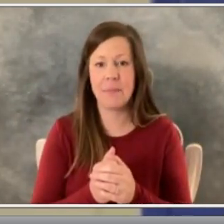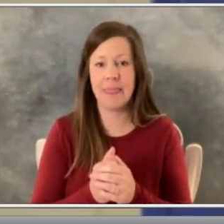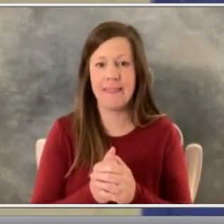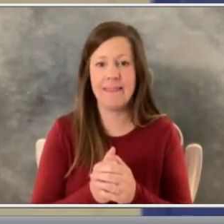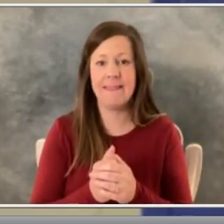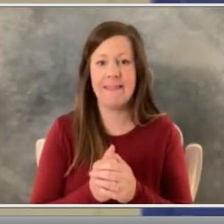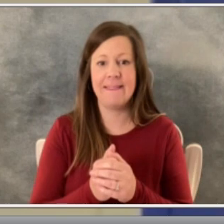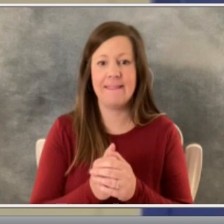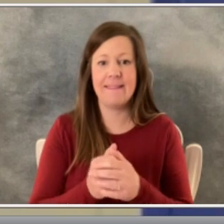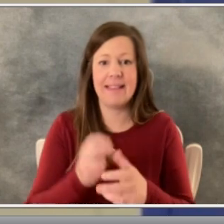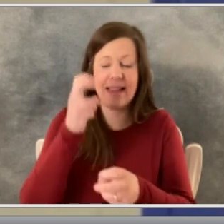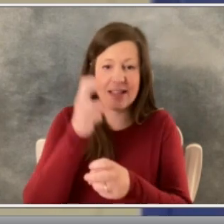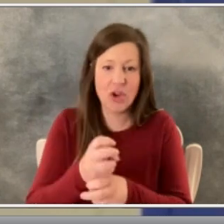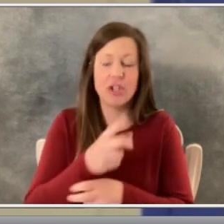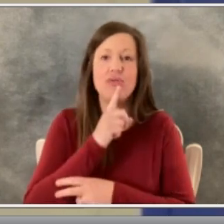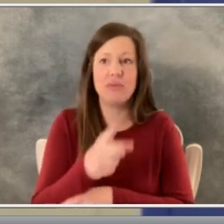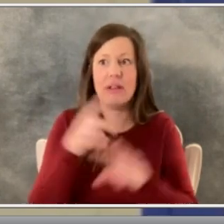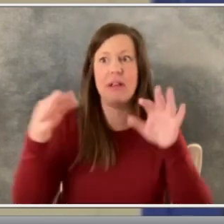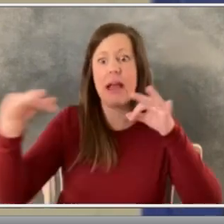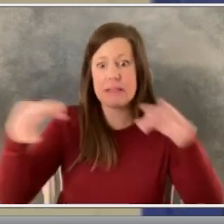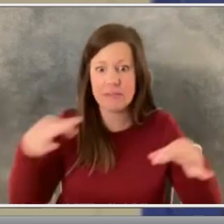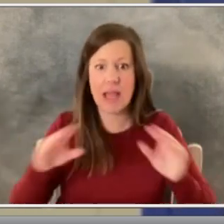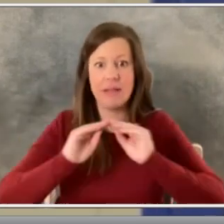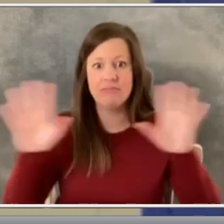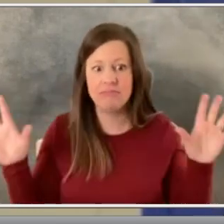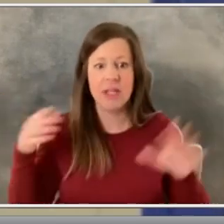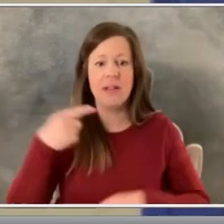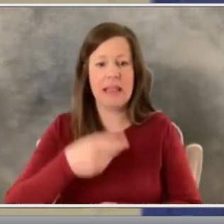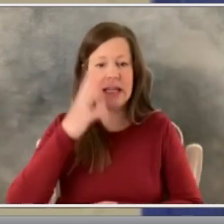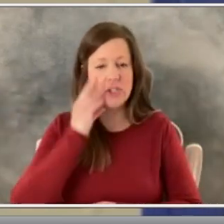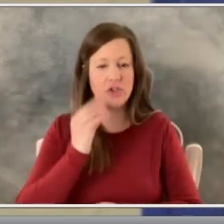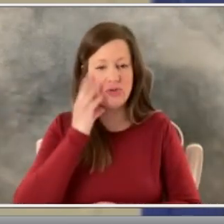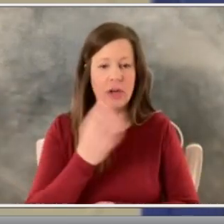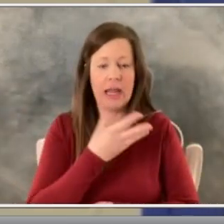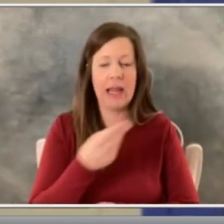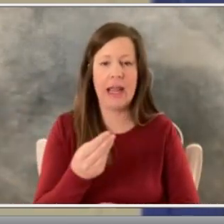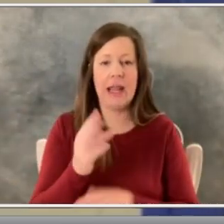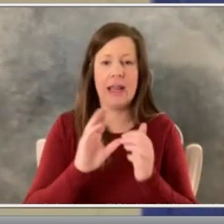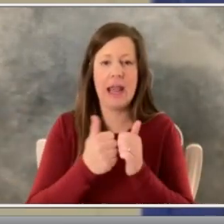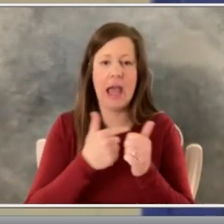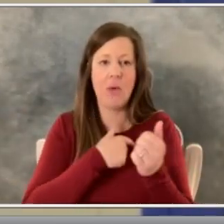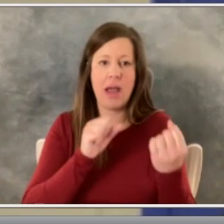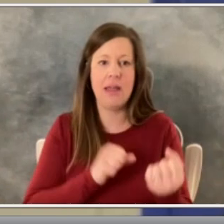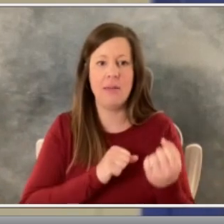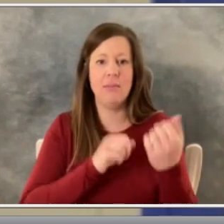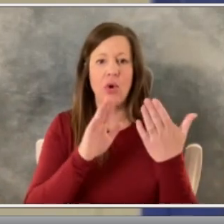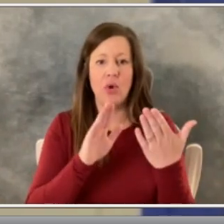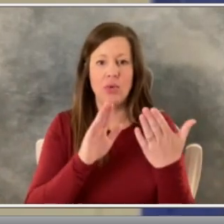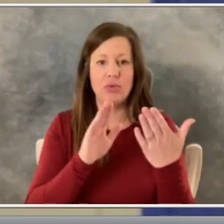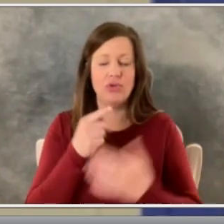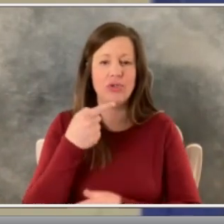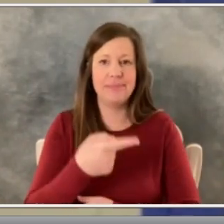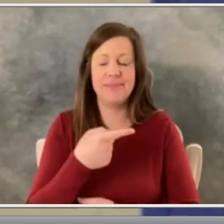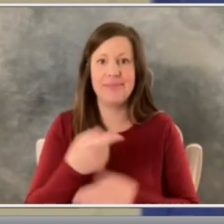It's hard to convey this journey and how I approach this